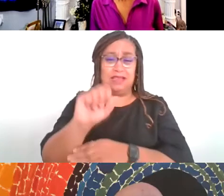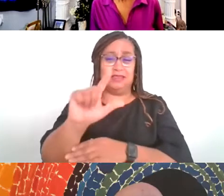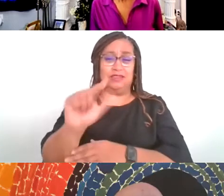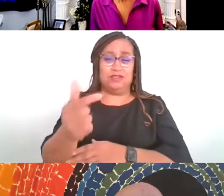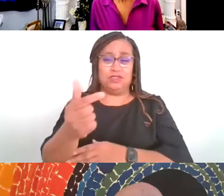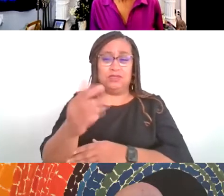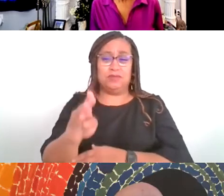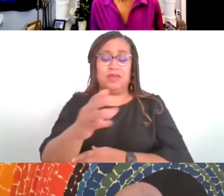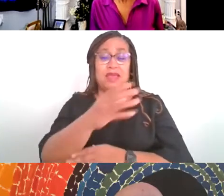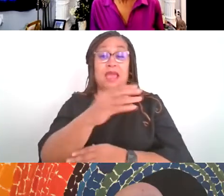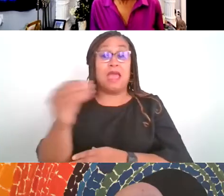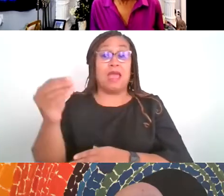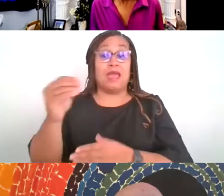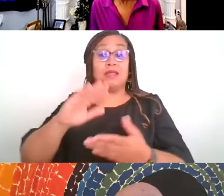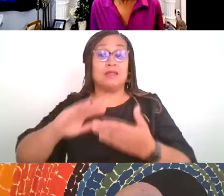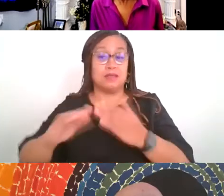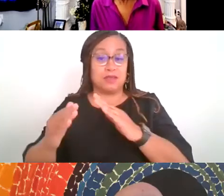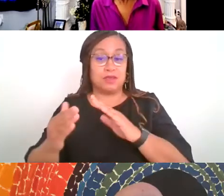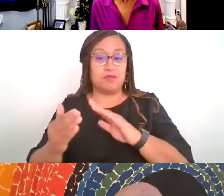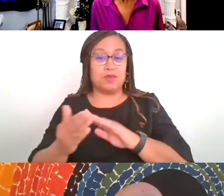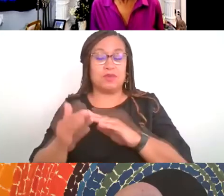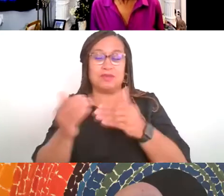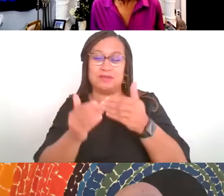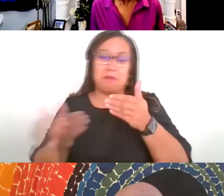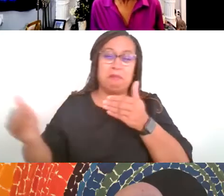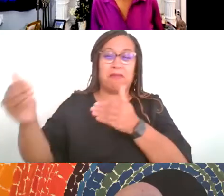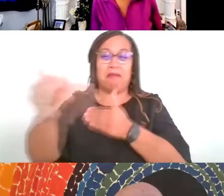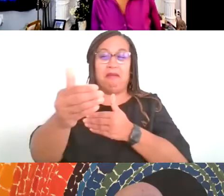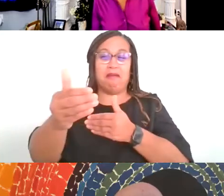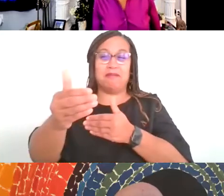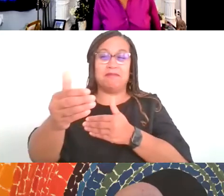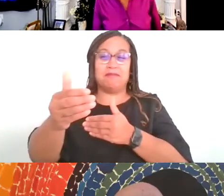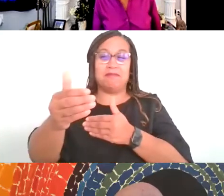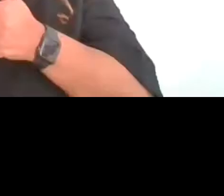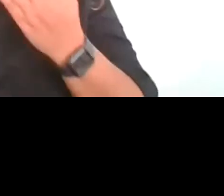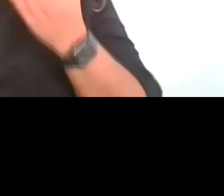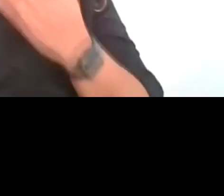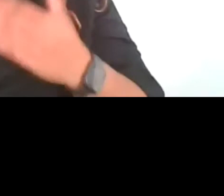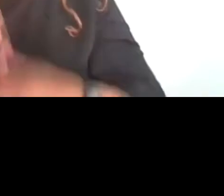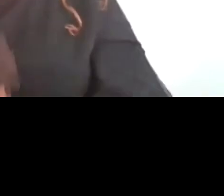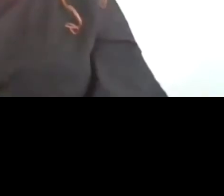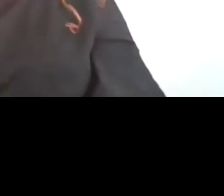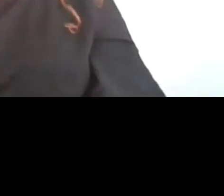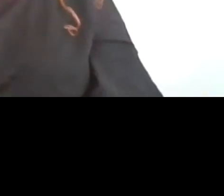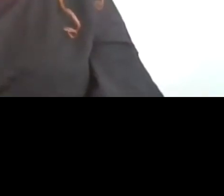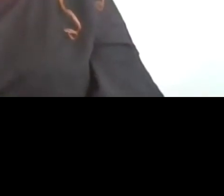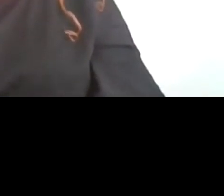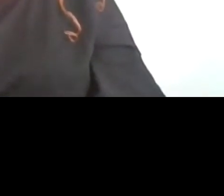the community beyond. Thank you, Frank.